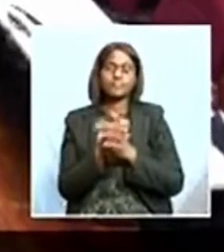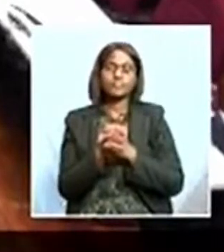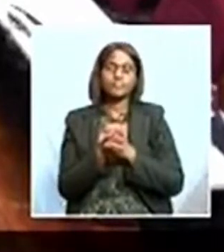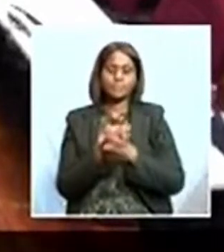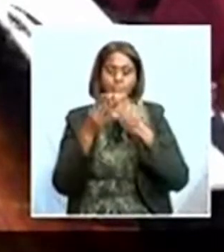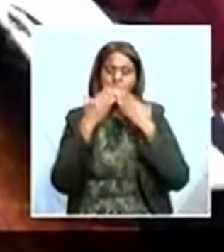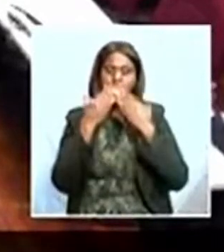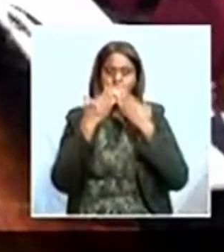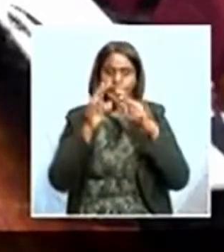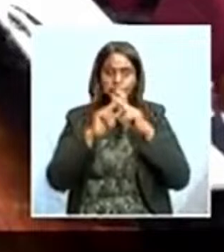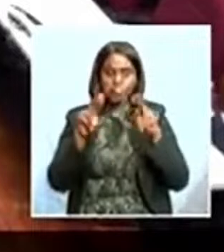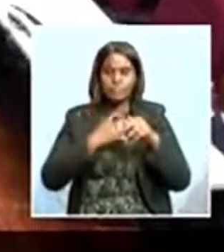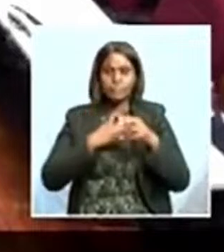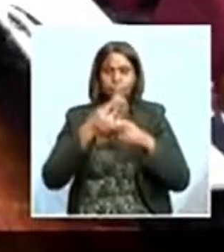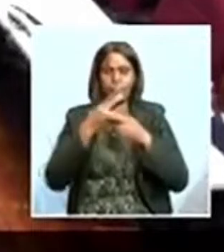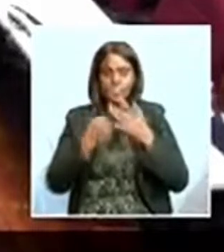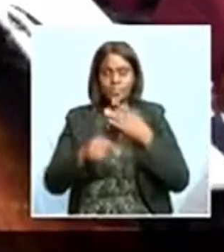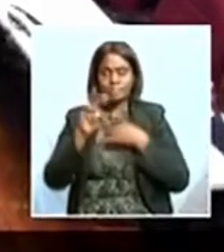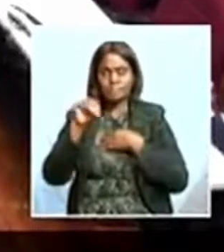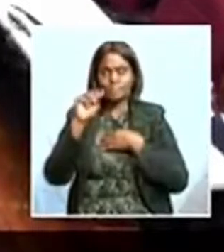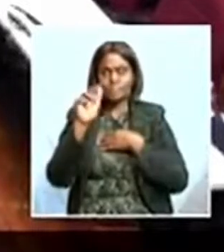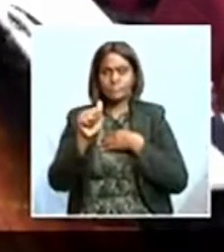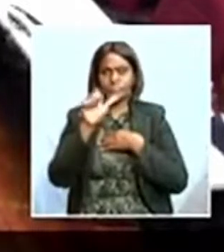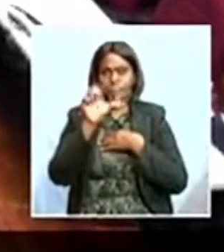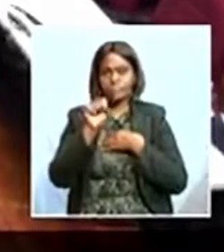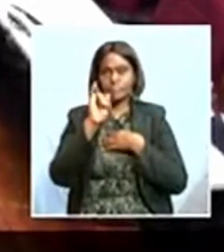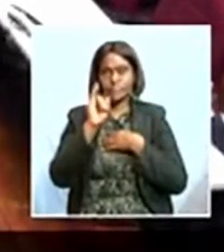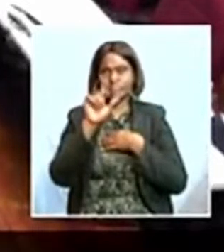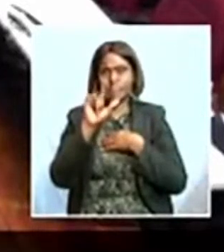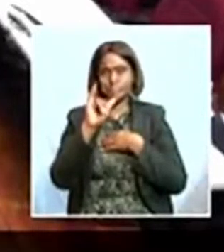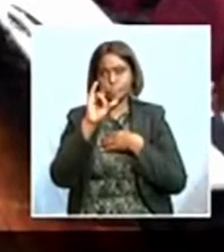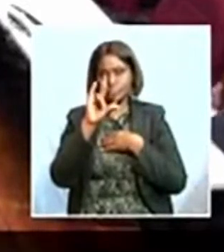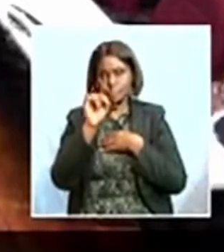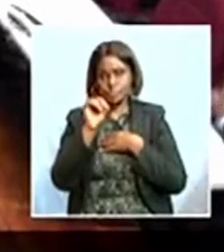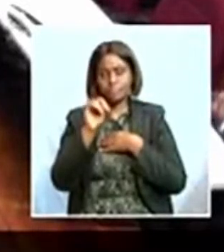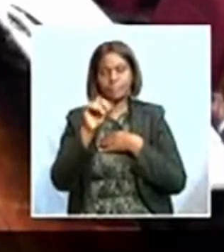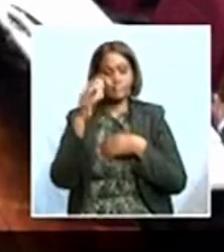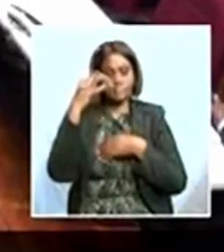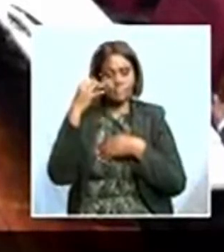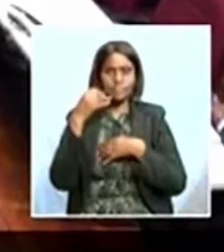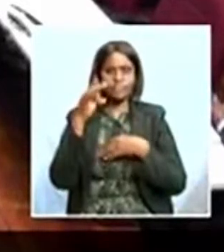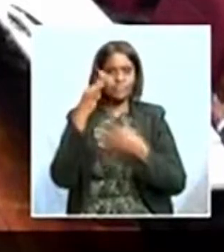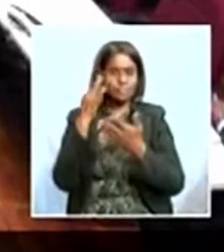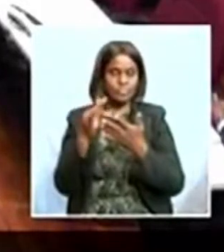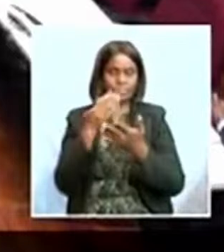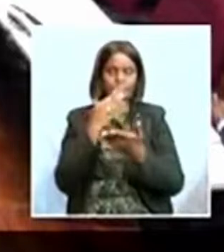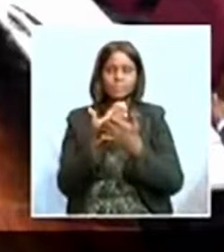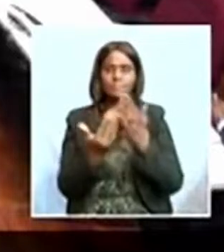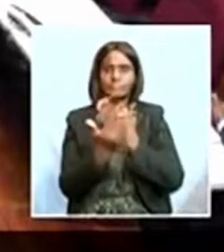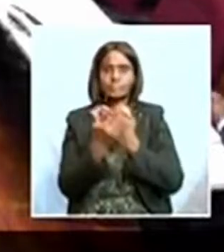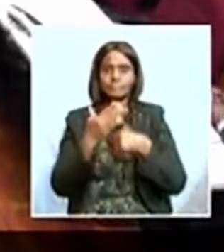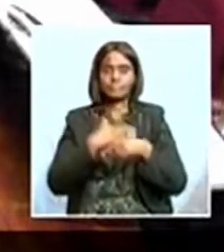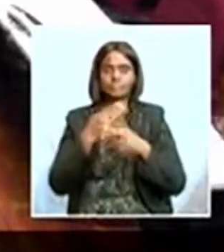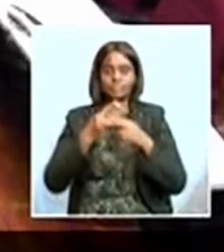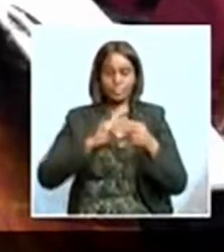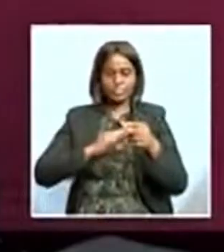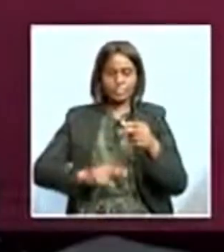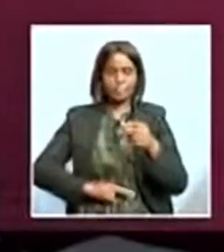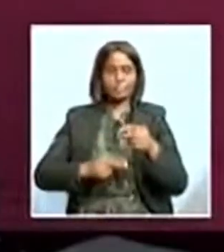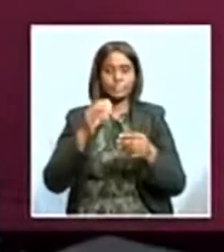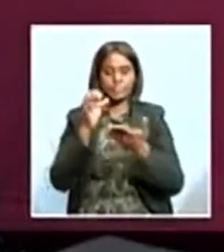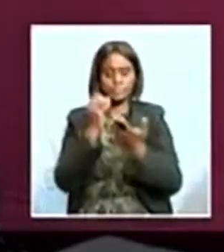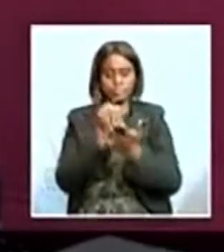Thank you, Chair. My name is Masiliso Muyangwa from the Office of the Clerk. Thank you. Good morning, everyone. My name is Rachel Chileshe